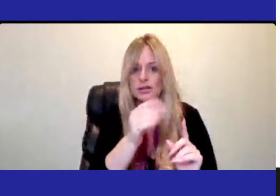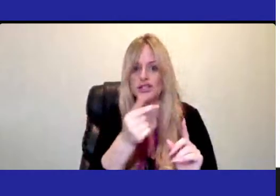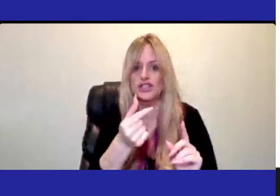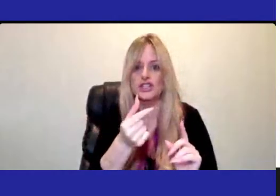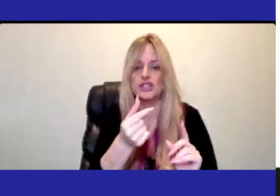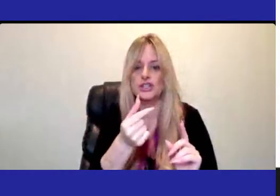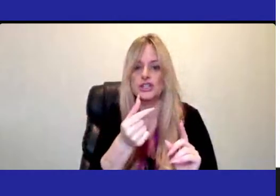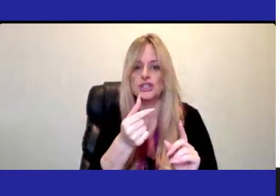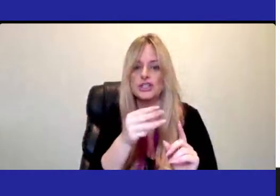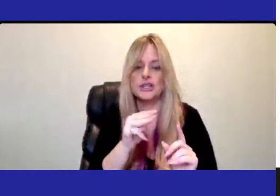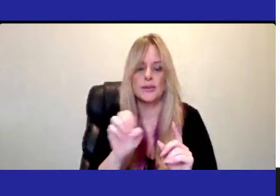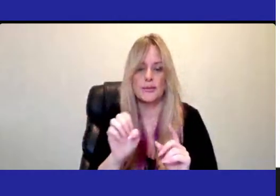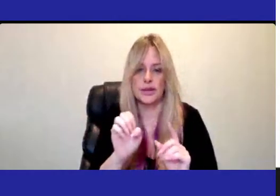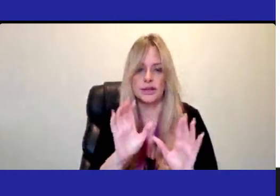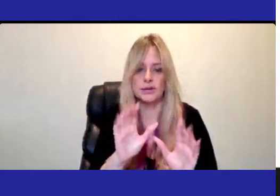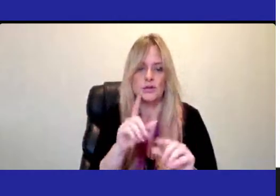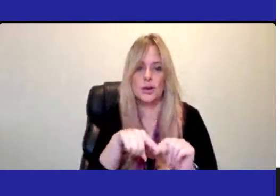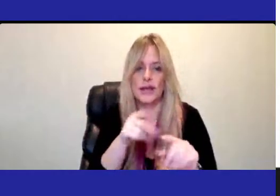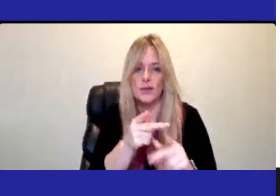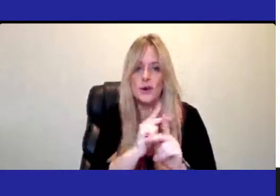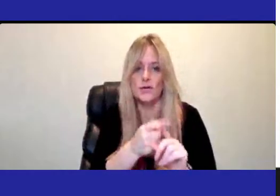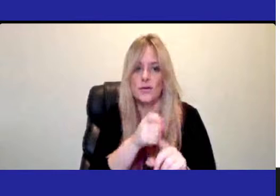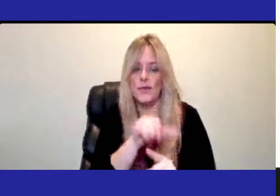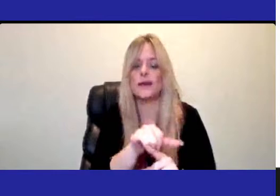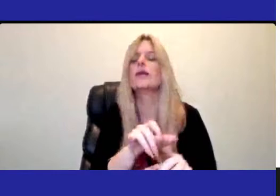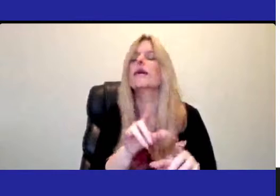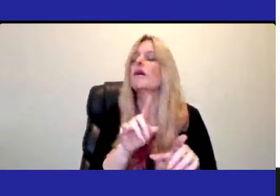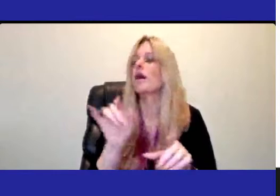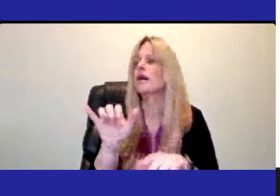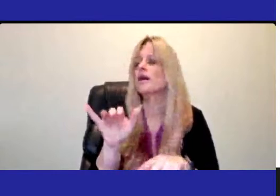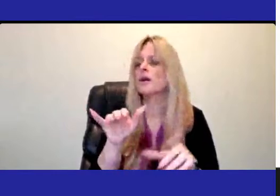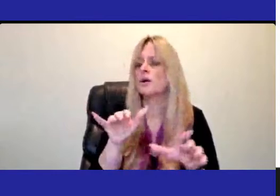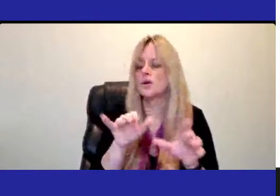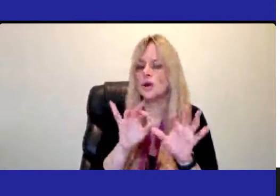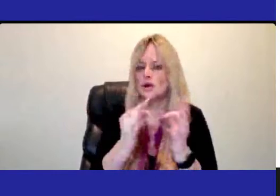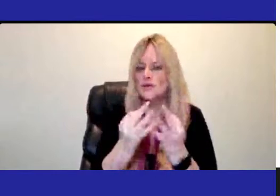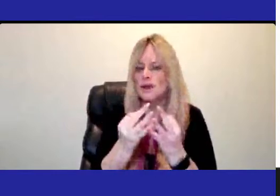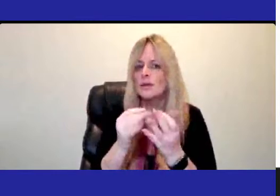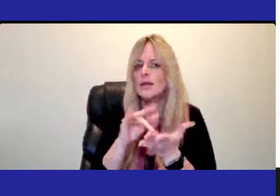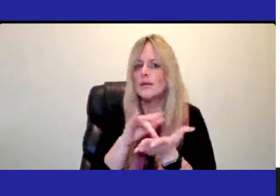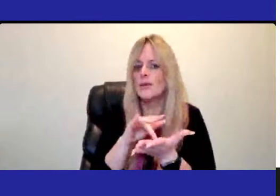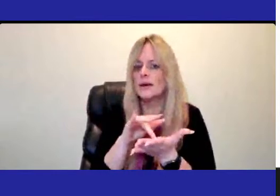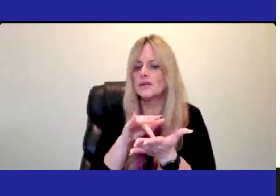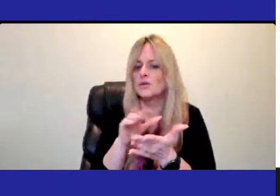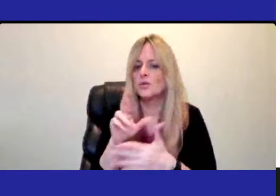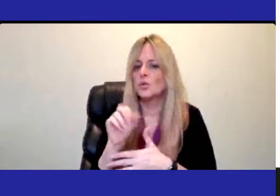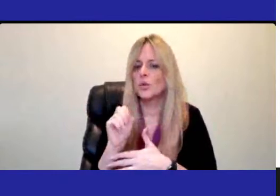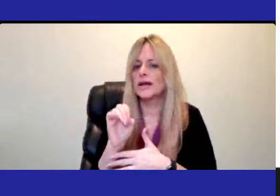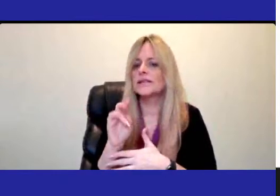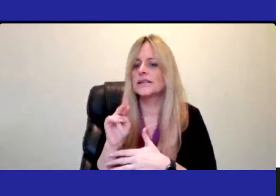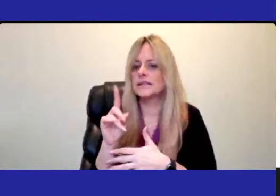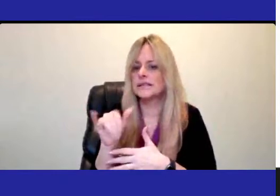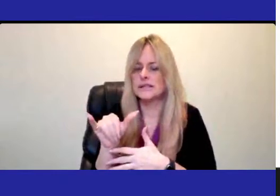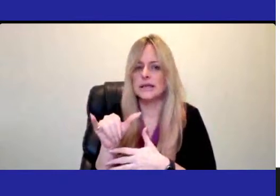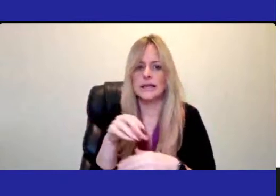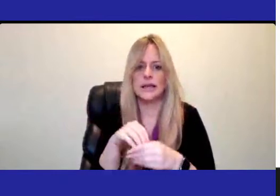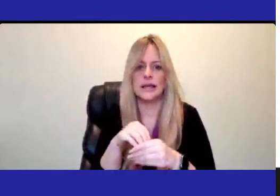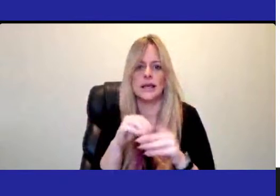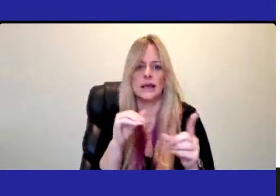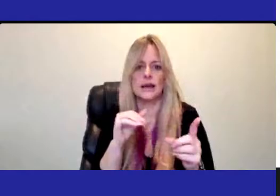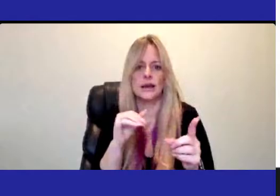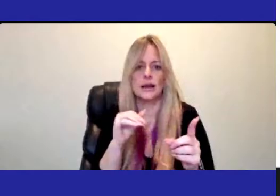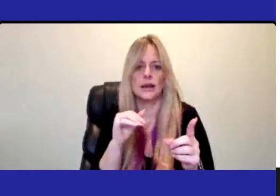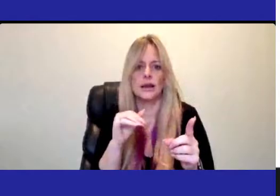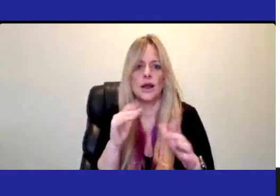that. And there are family medicine residencies, I guess, within our friendly group of people. I know Downstate